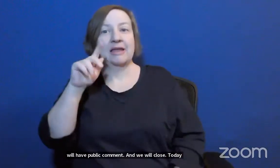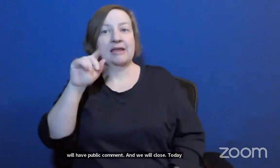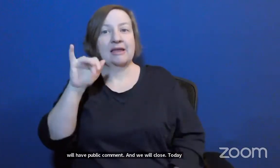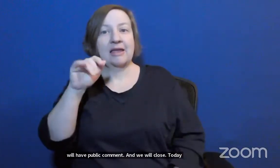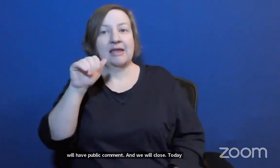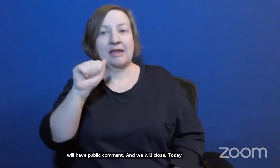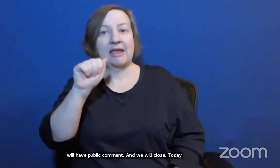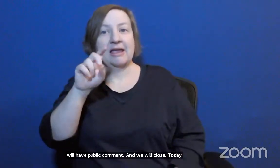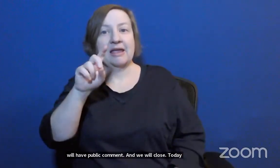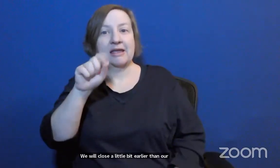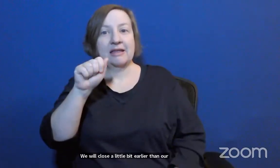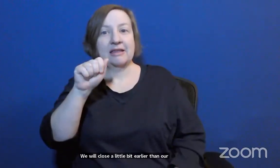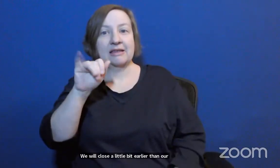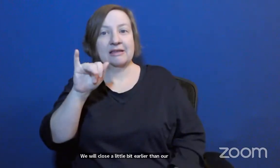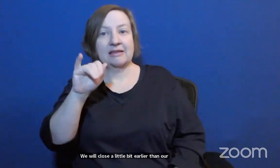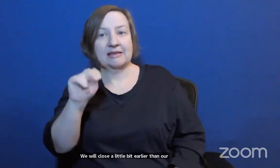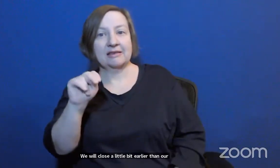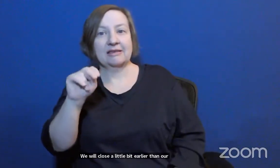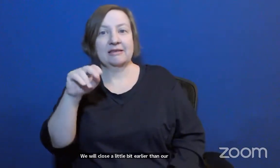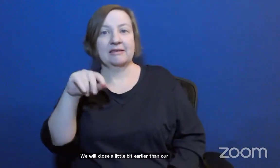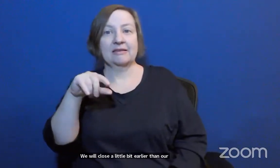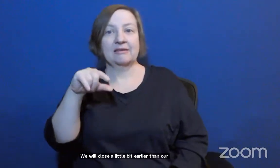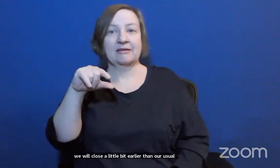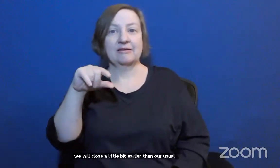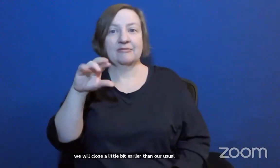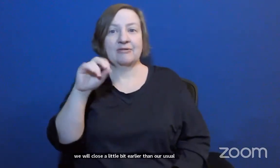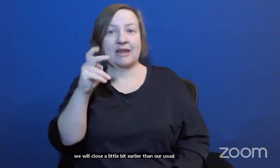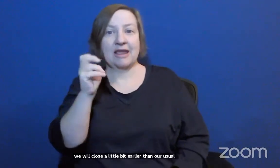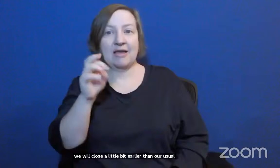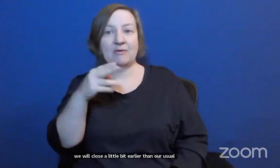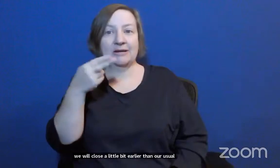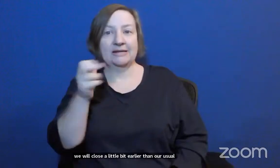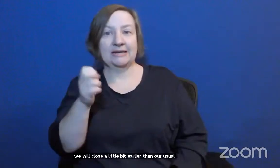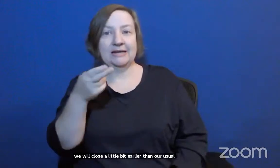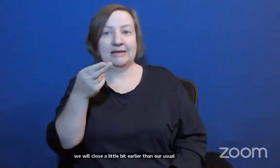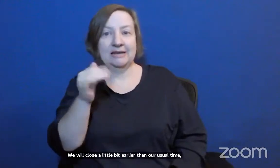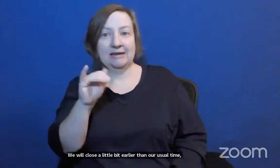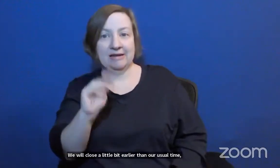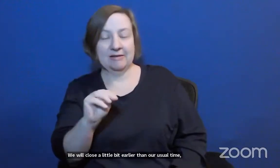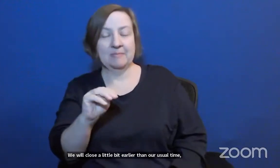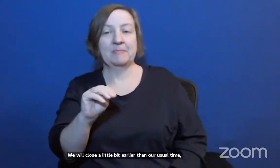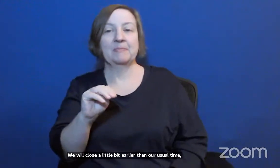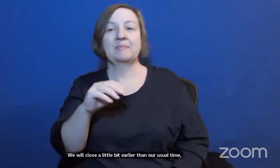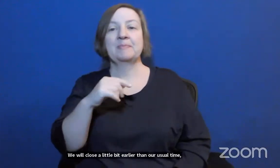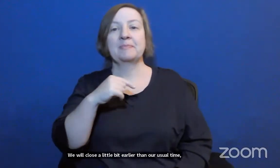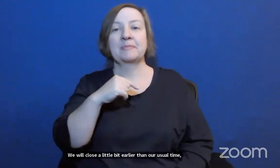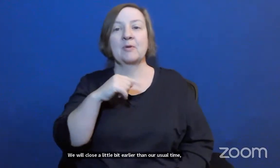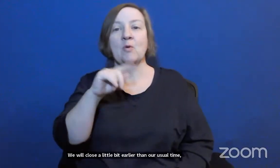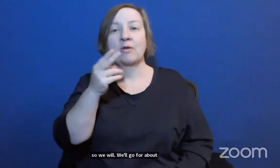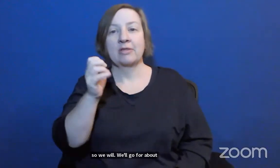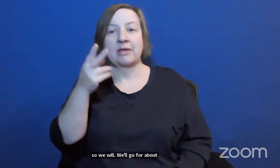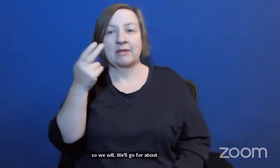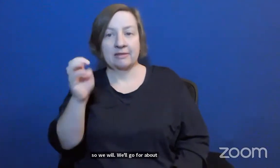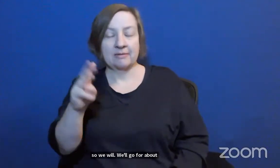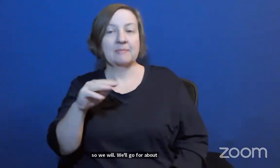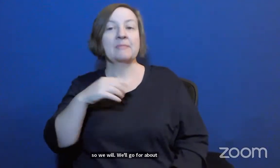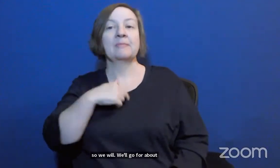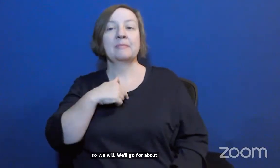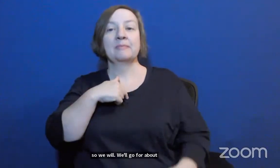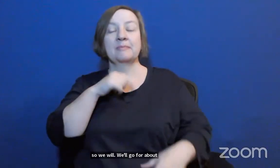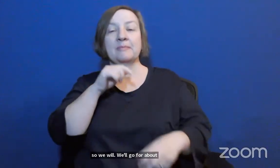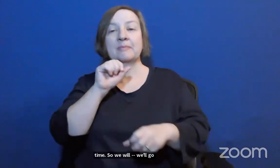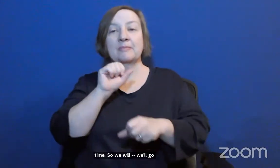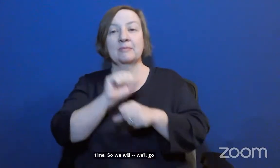they, them, or he, him. And affiliation, so I work as a civil rights manager for the Interstate